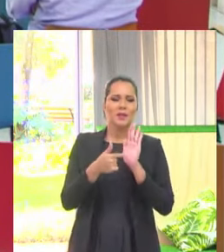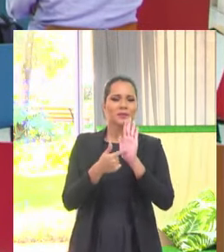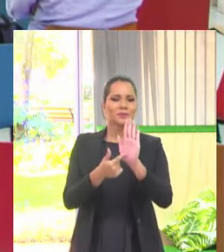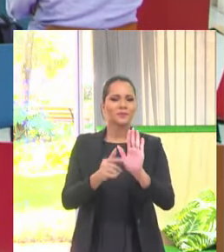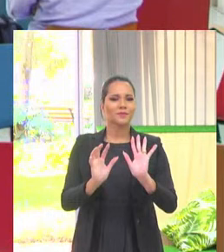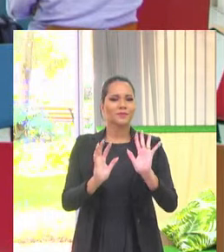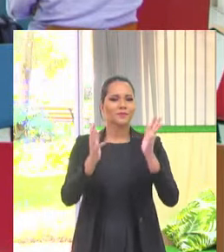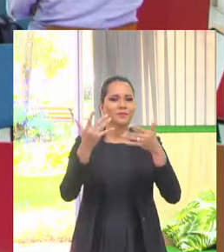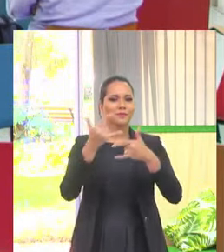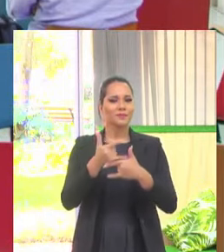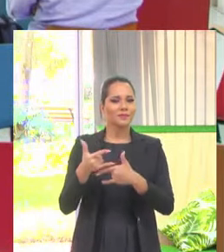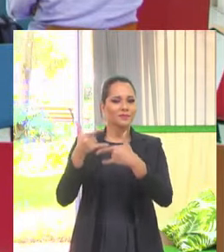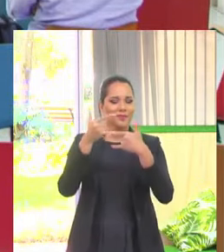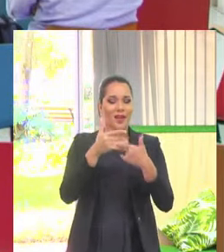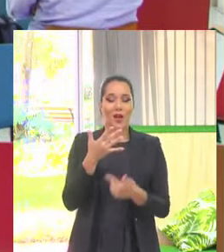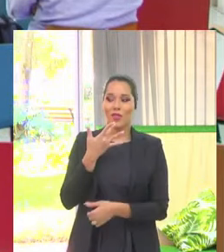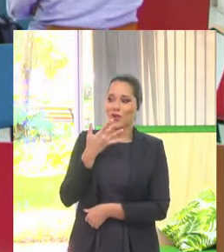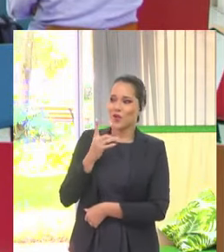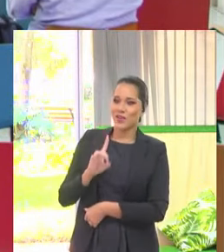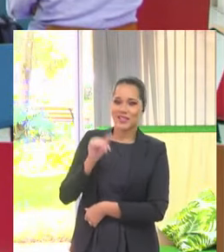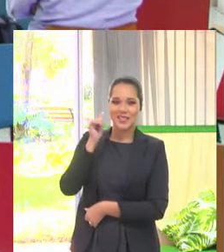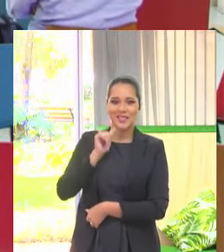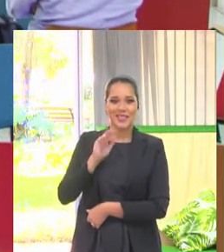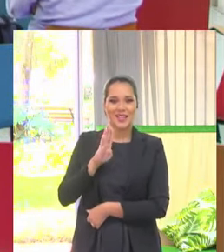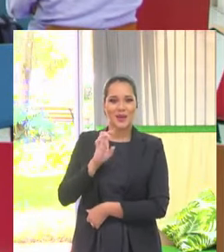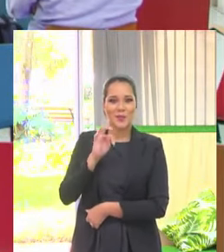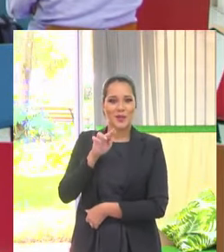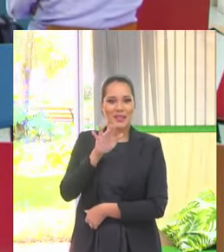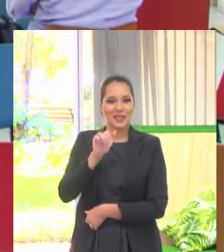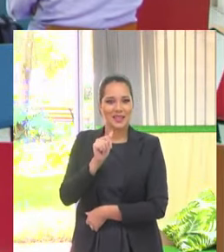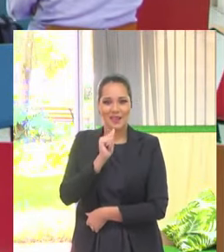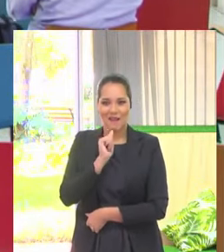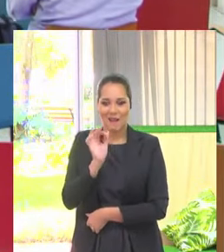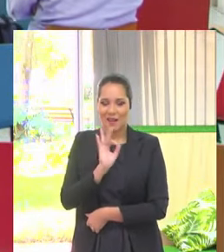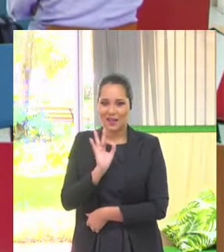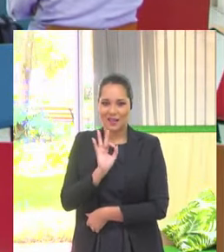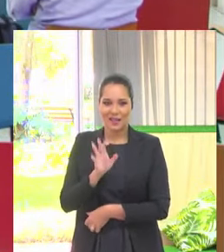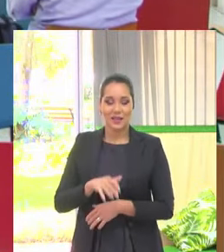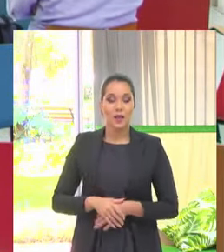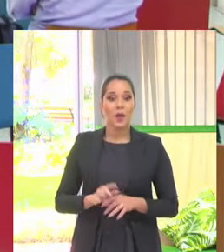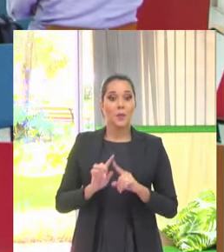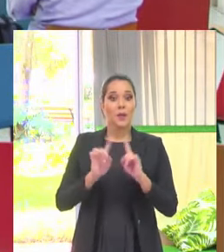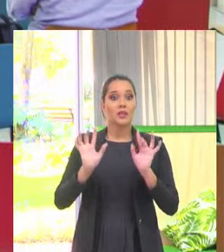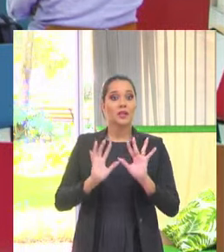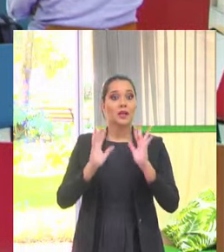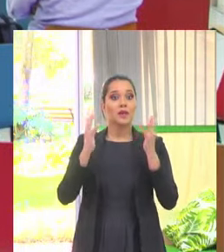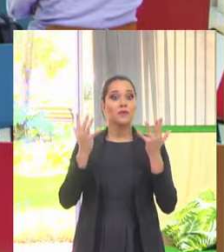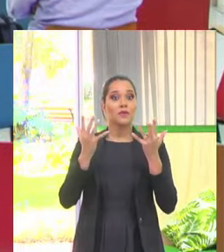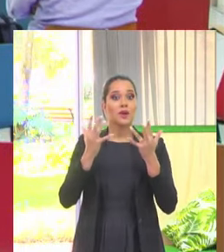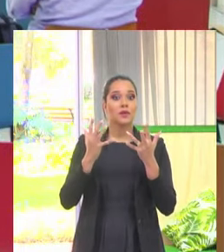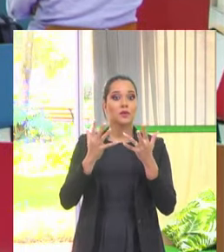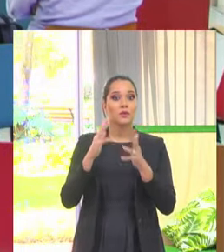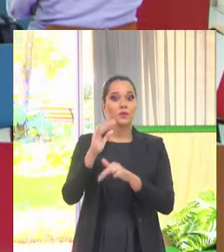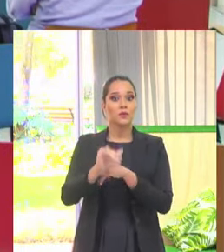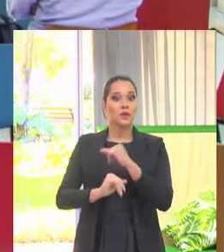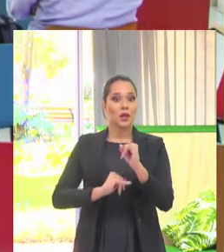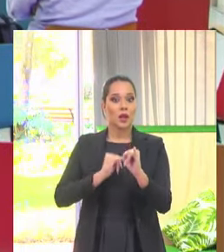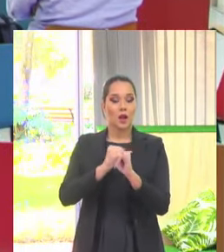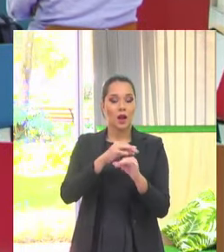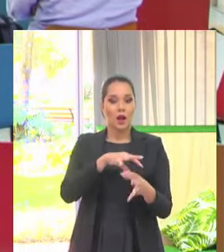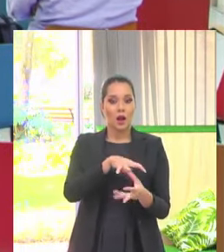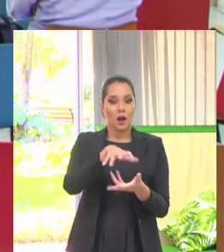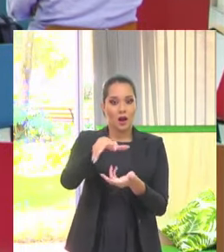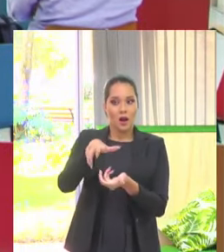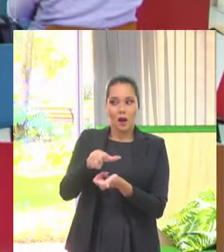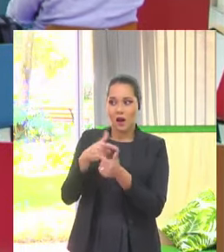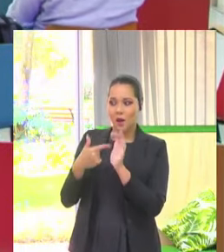met her, actually. I've never met Bethania. But in that event, I presented on